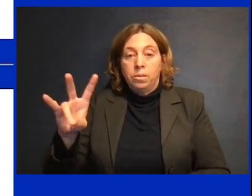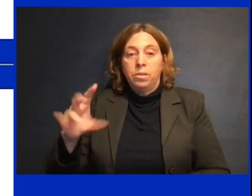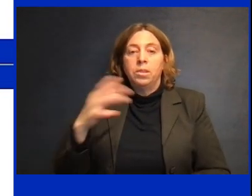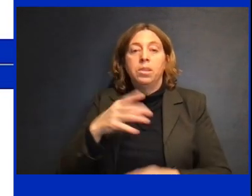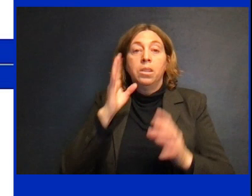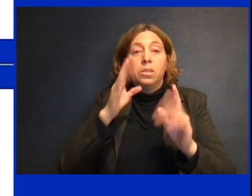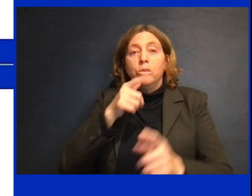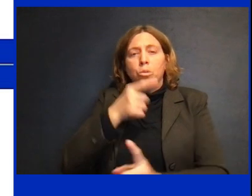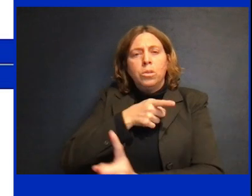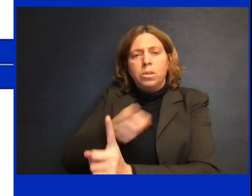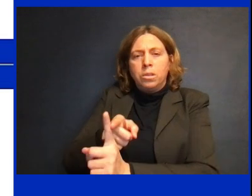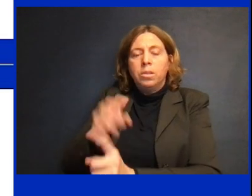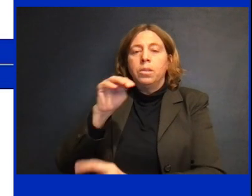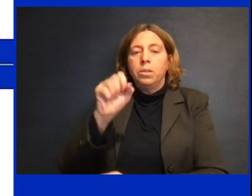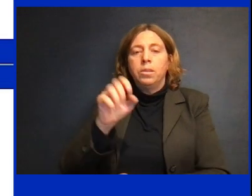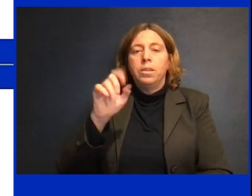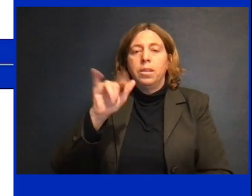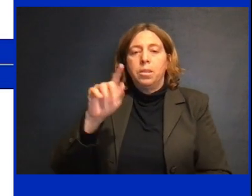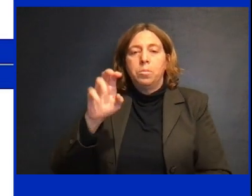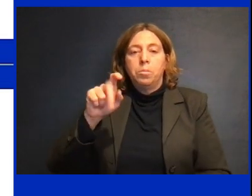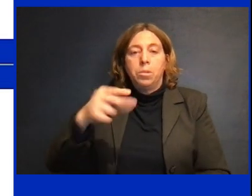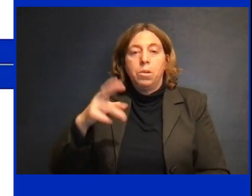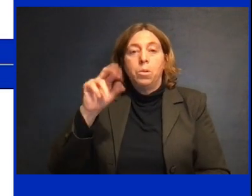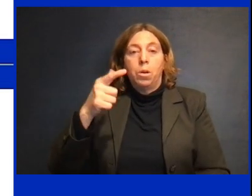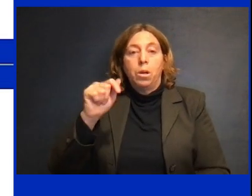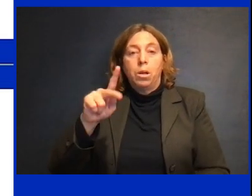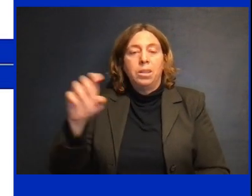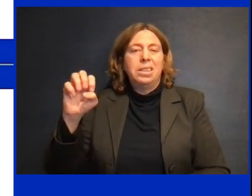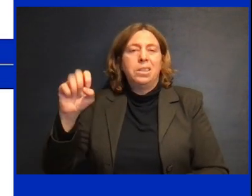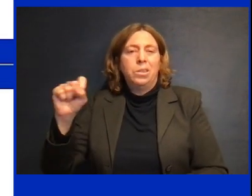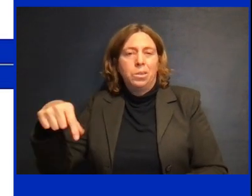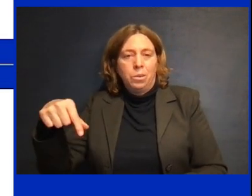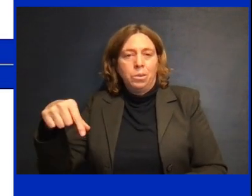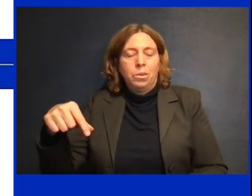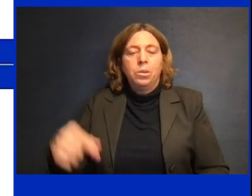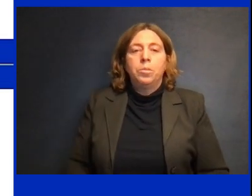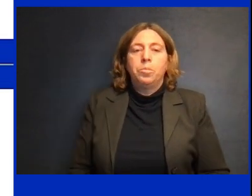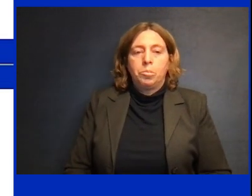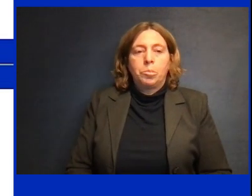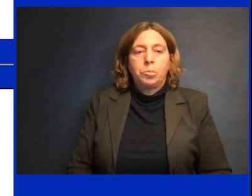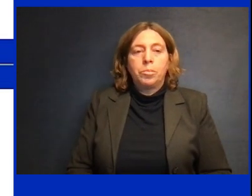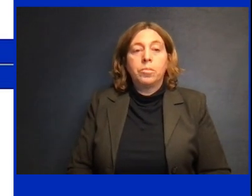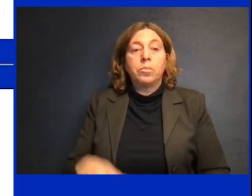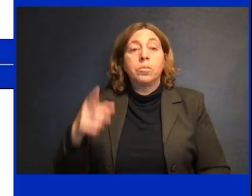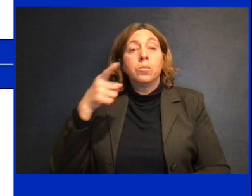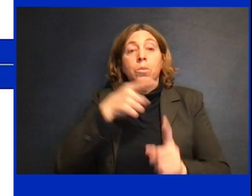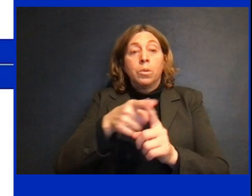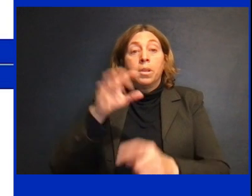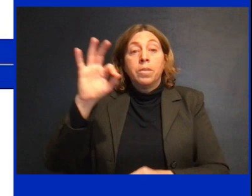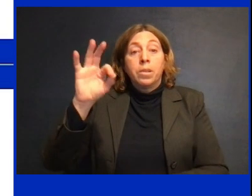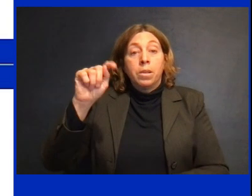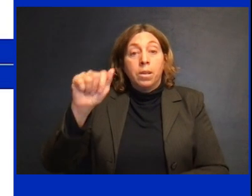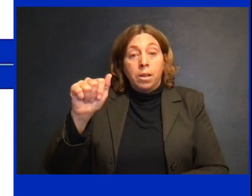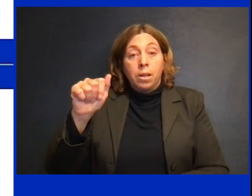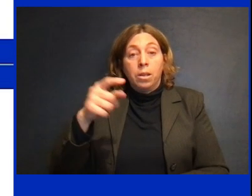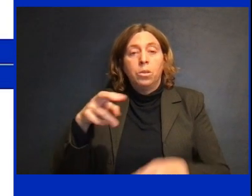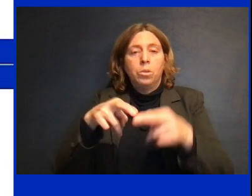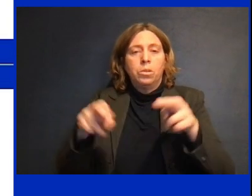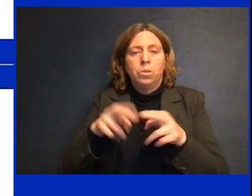10007. Attention to Miss Elizabeth Throgak, Esquire. Or to the Federal Transit